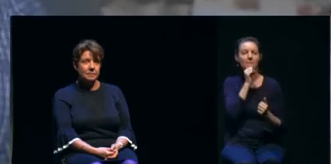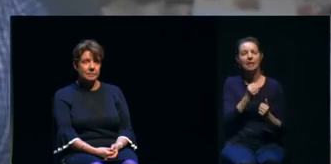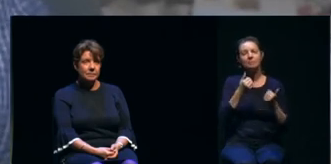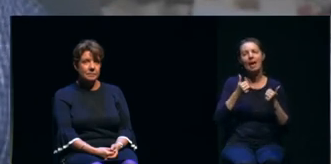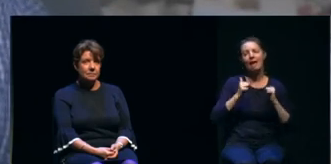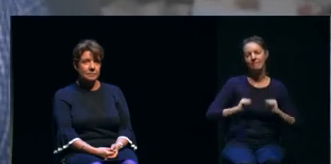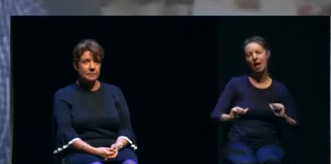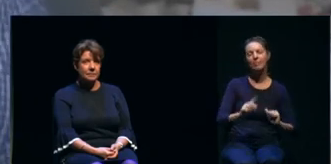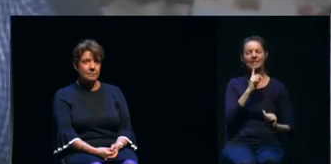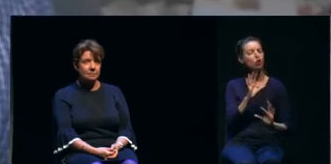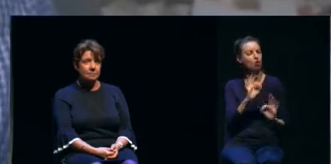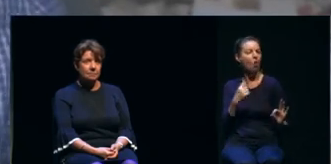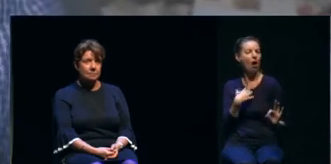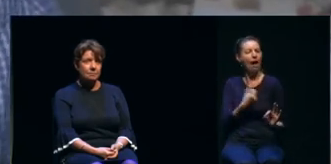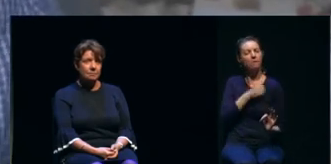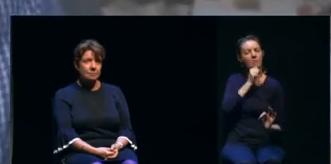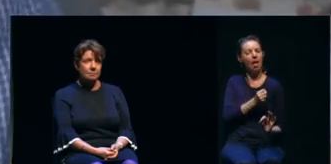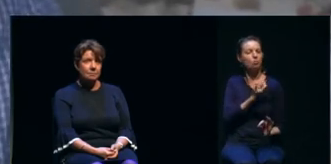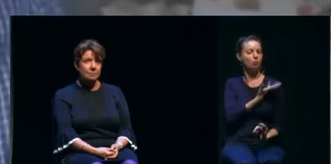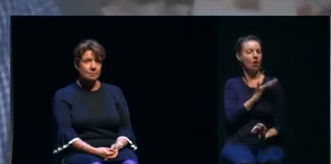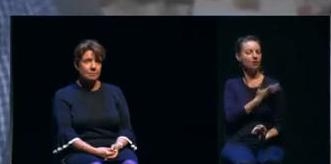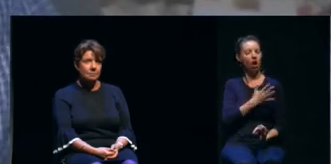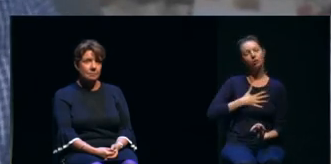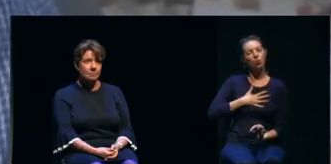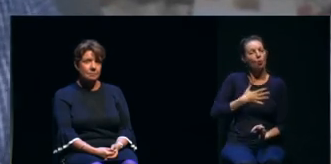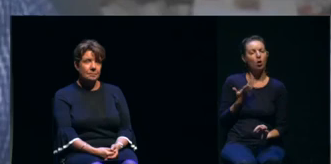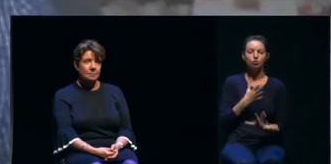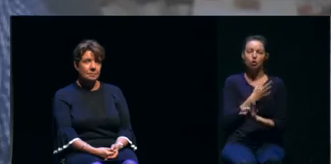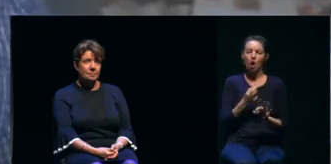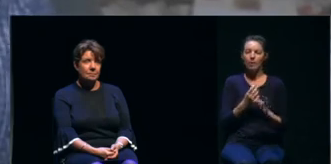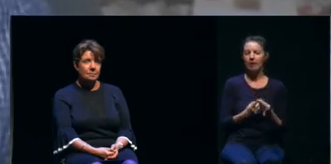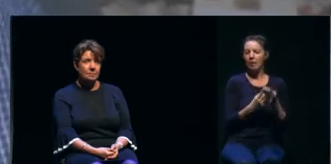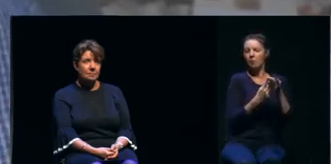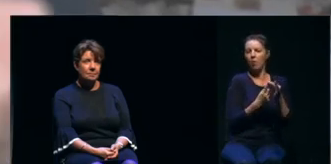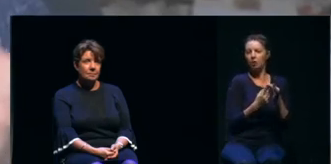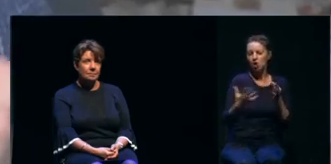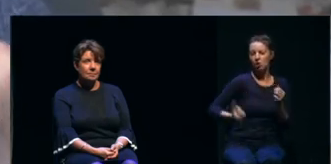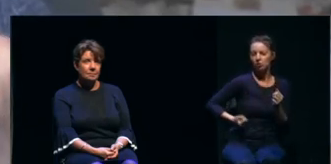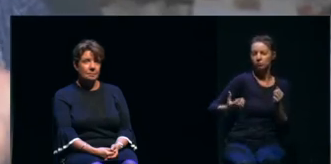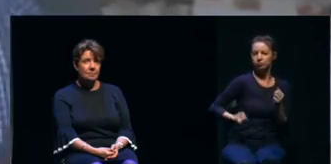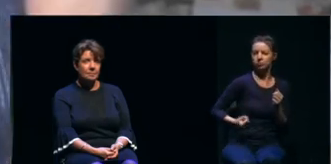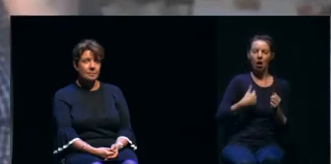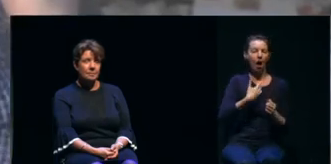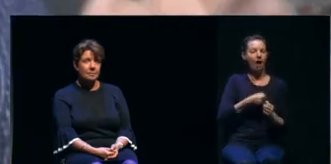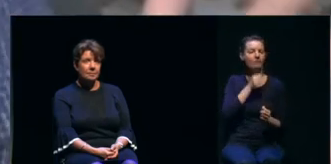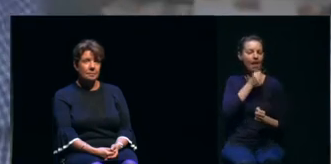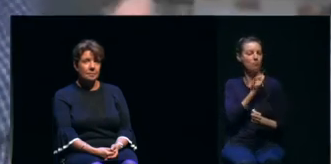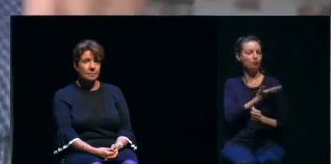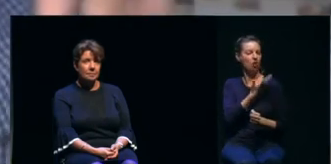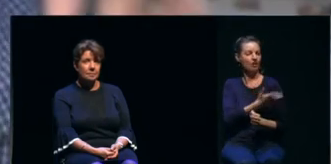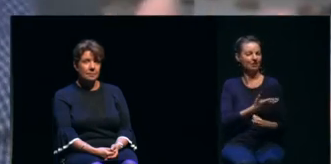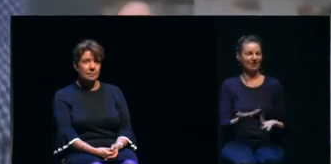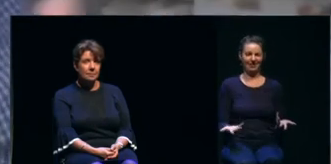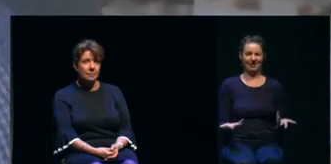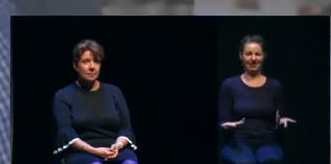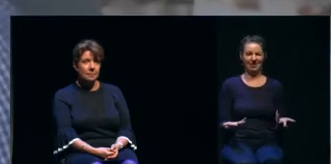no, I've just got male pride. Like, I would not like it if I was not the main breadwinner. Like, looking after the kids, like, I've just got male pride. There's no such thing